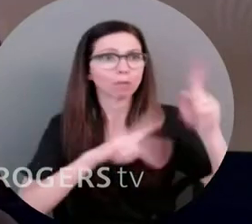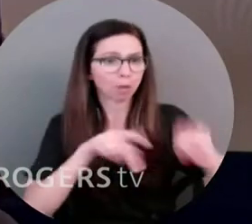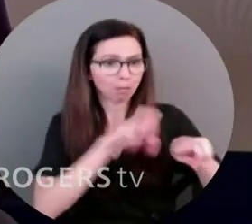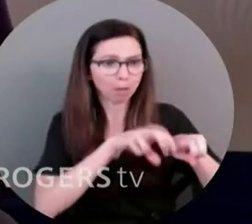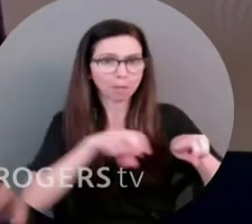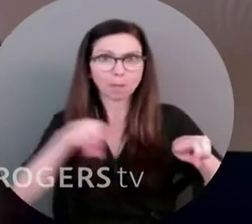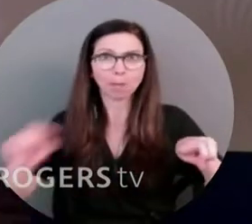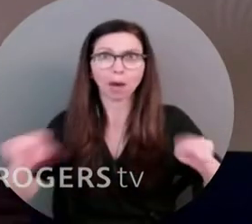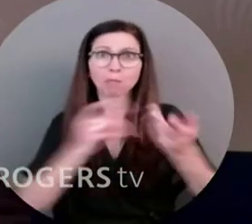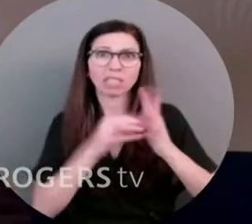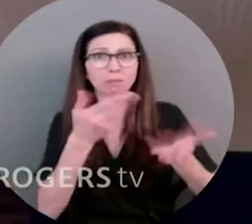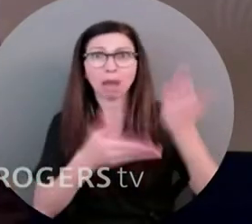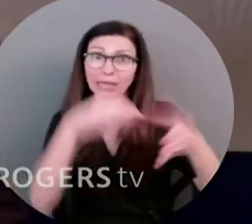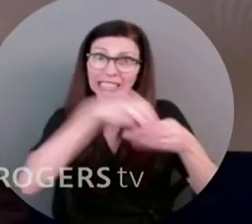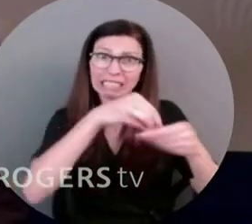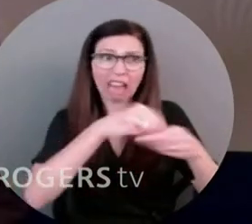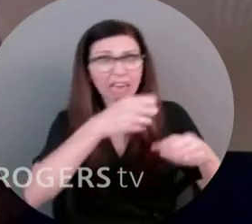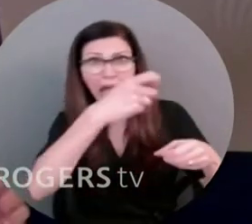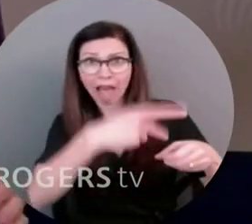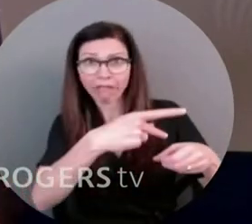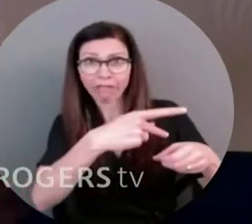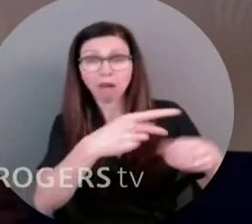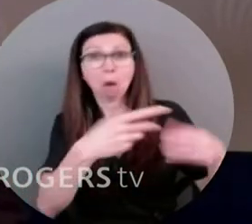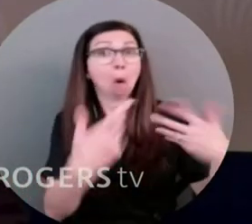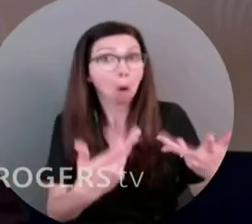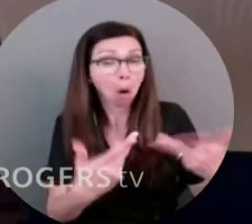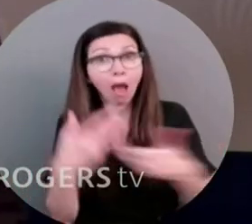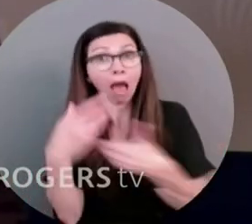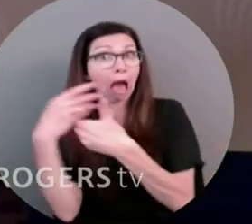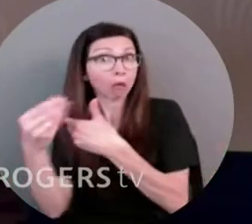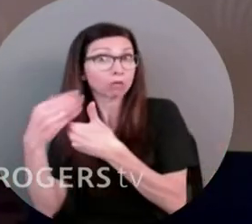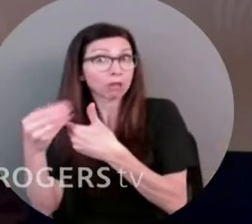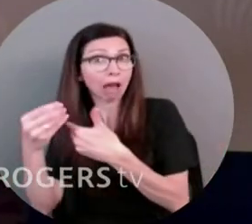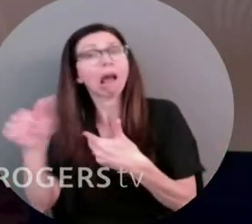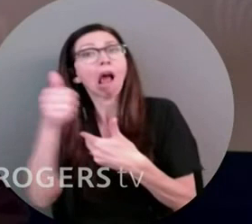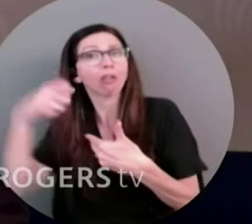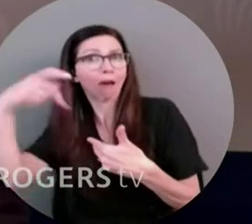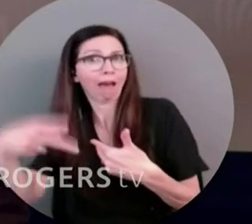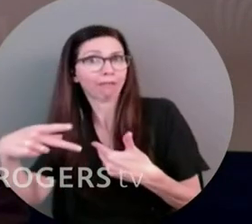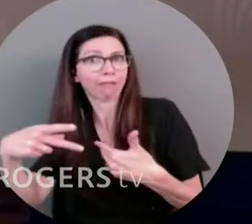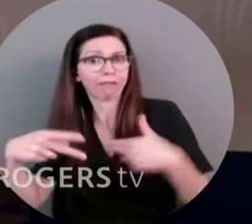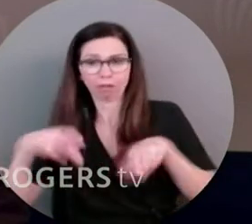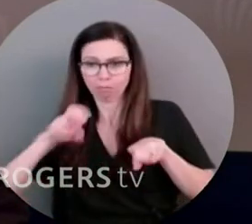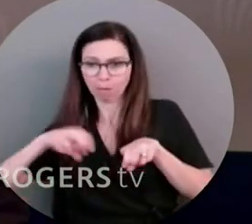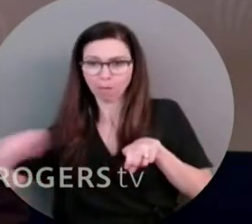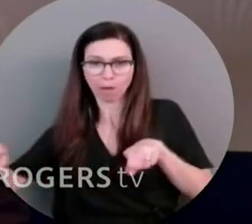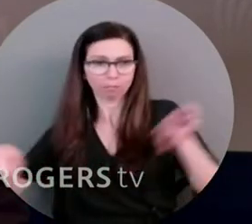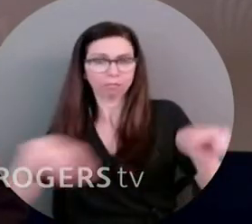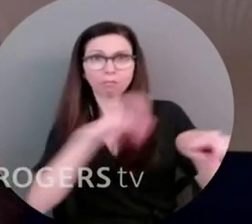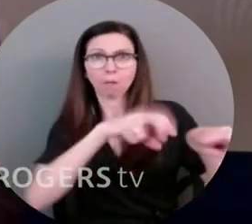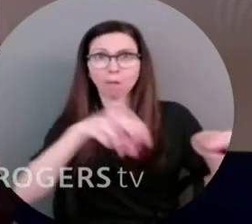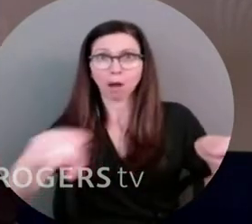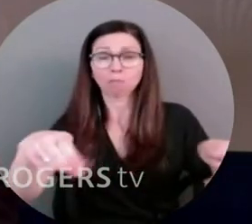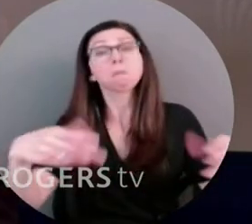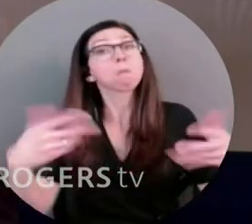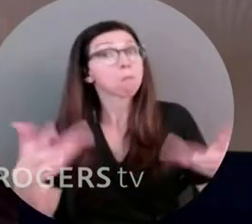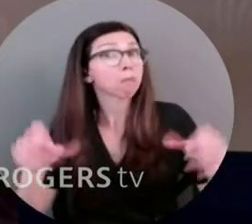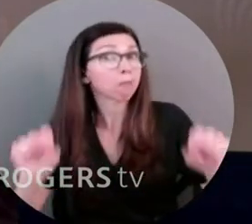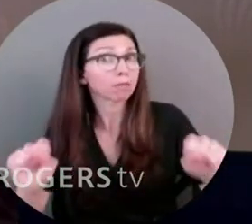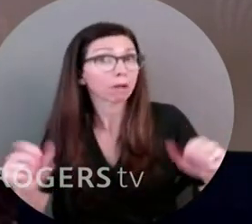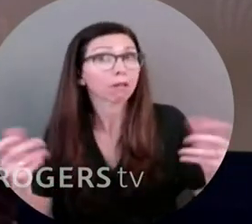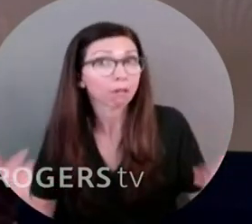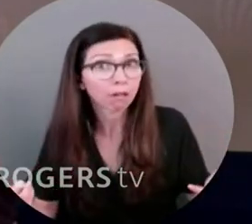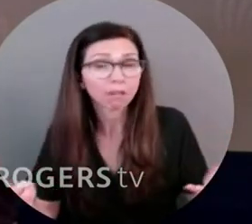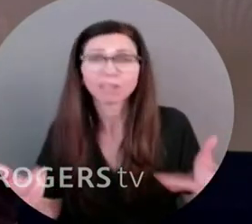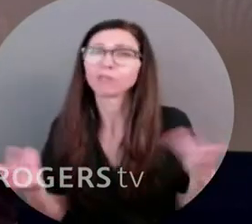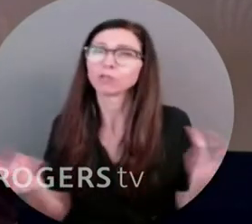positioned or spaced apart, then that's something we can do. And we have obviously our economic task force is looking at other